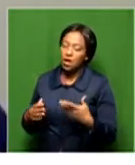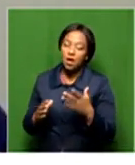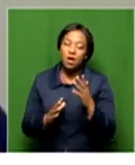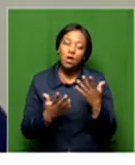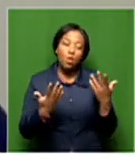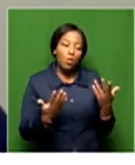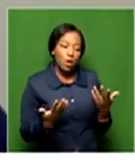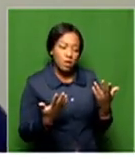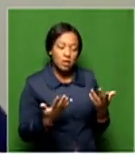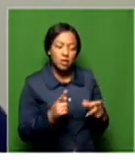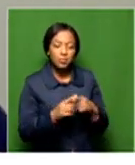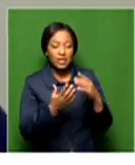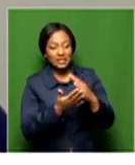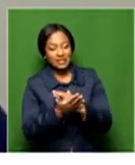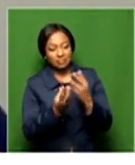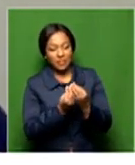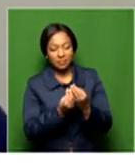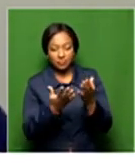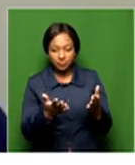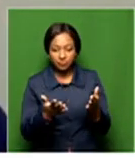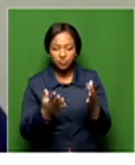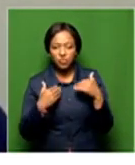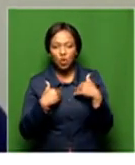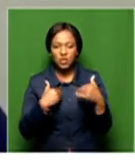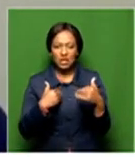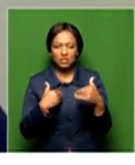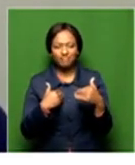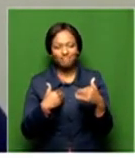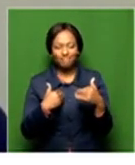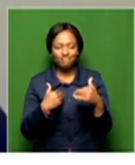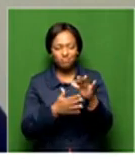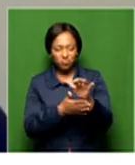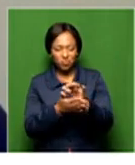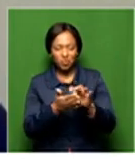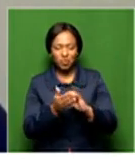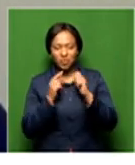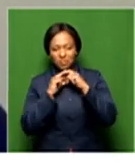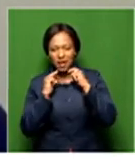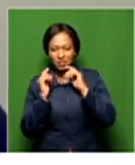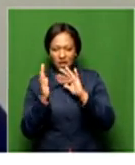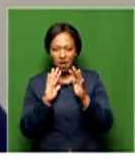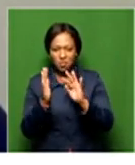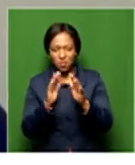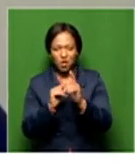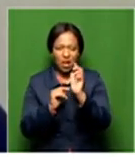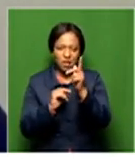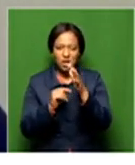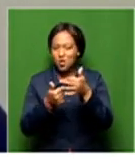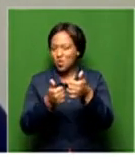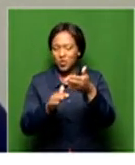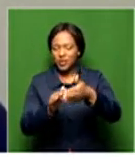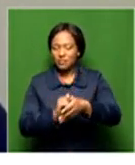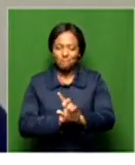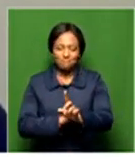when something like that, started, it will always end in not so good manner